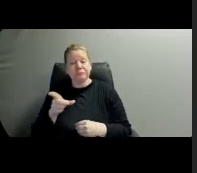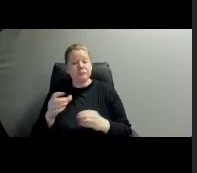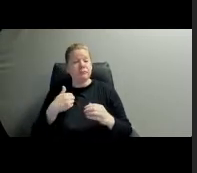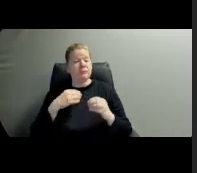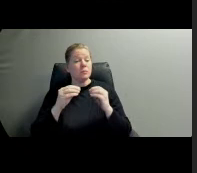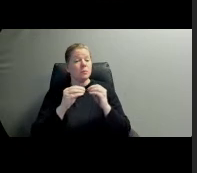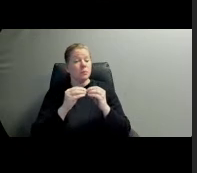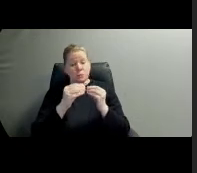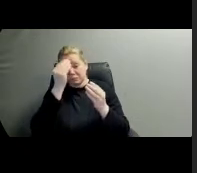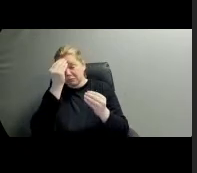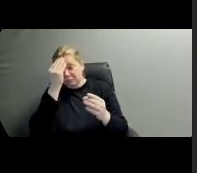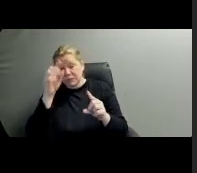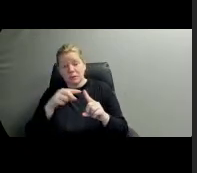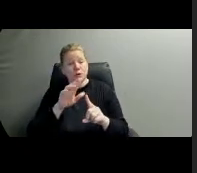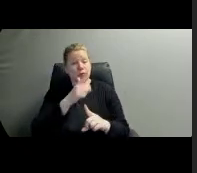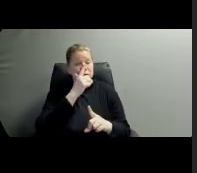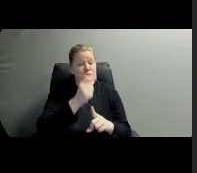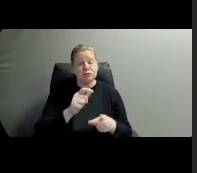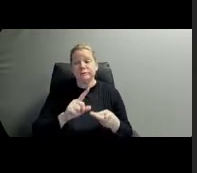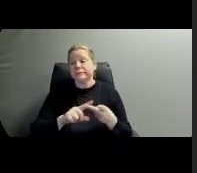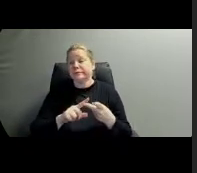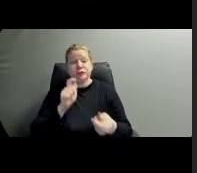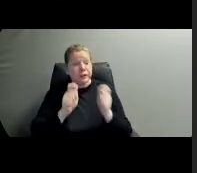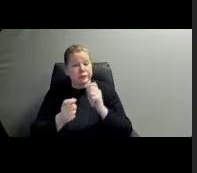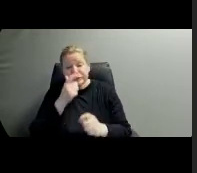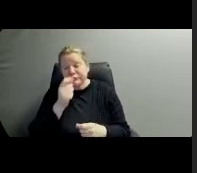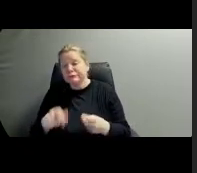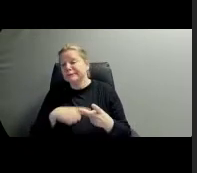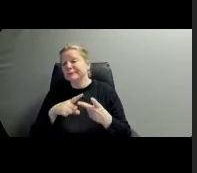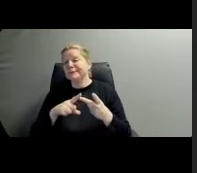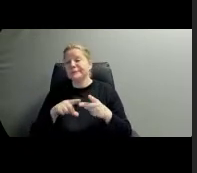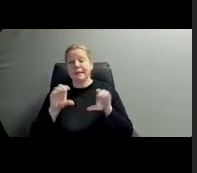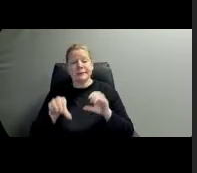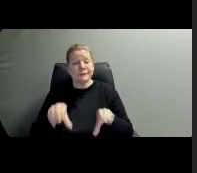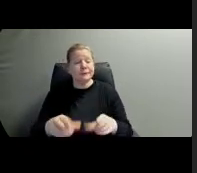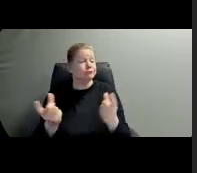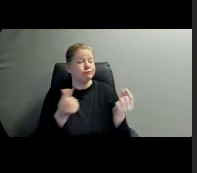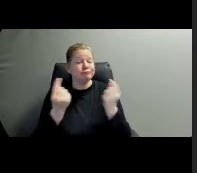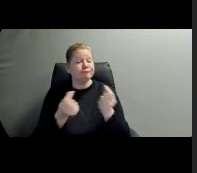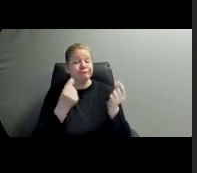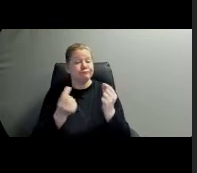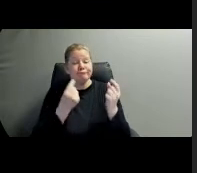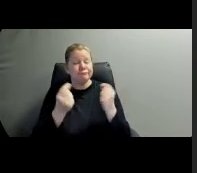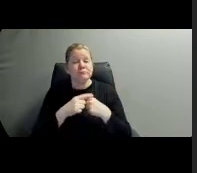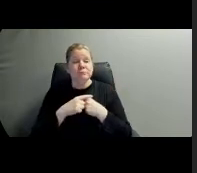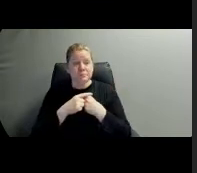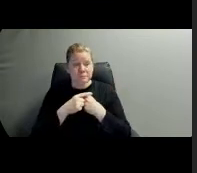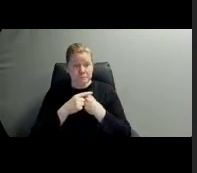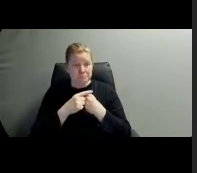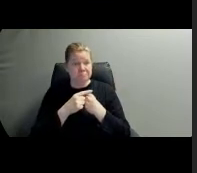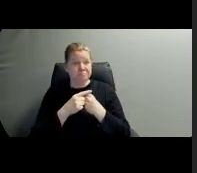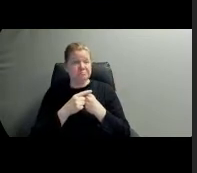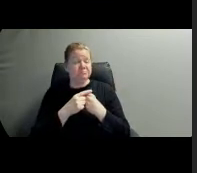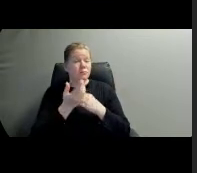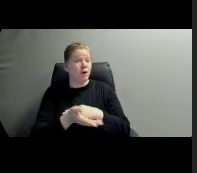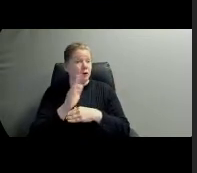daily changing interests, they have more data about the activities that you're doing at every second during the day, they are of course going to